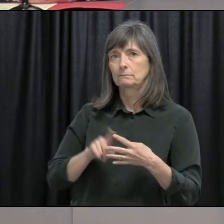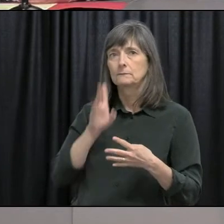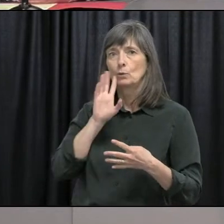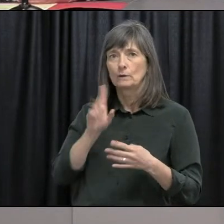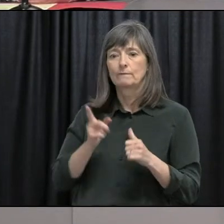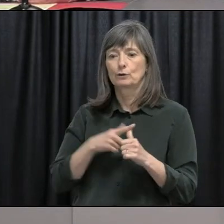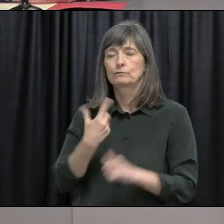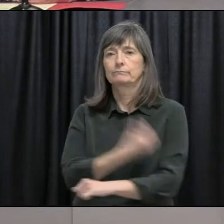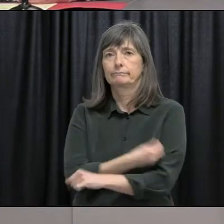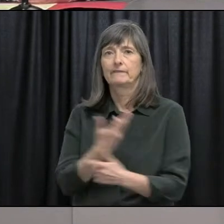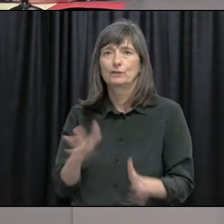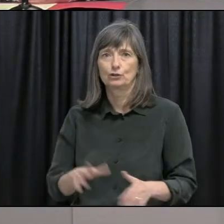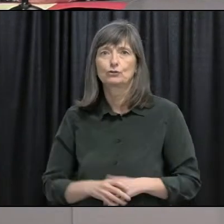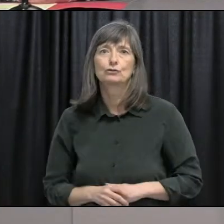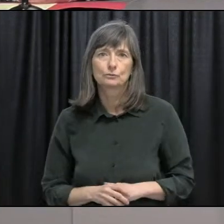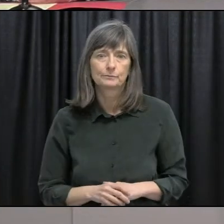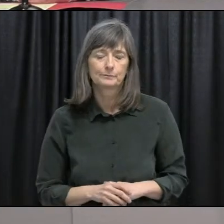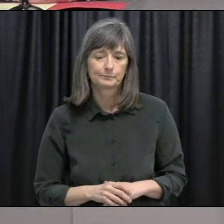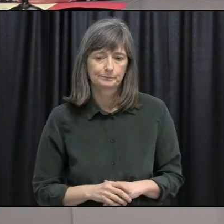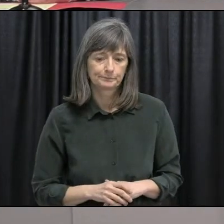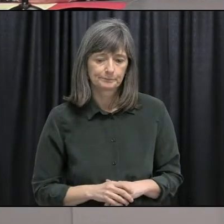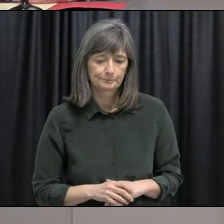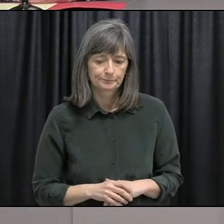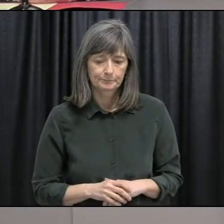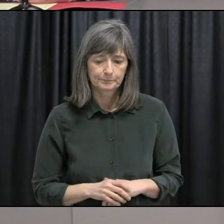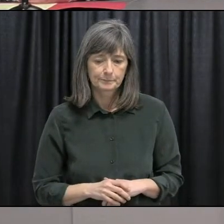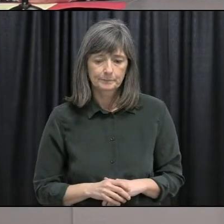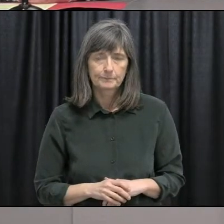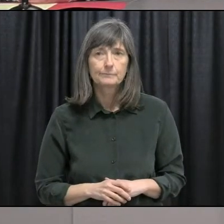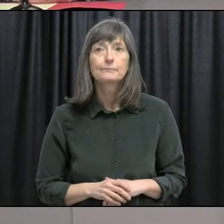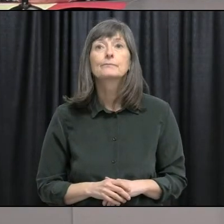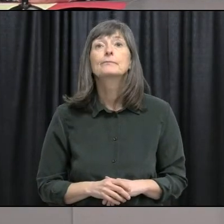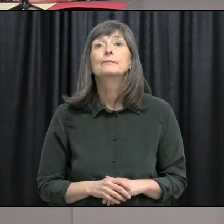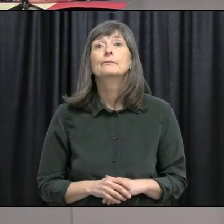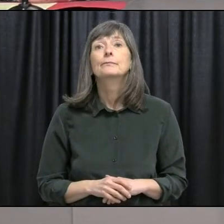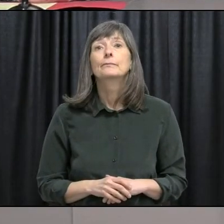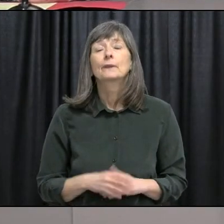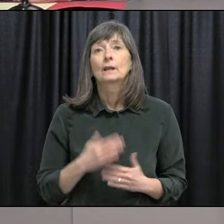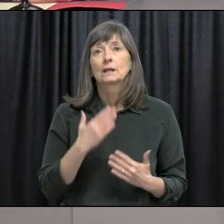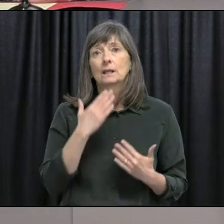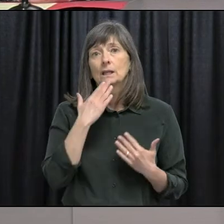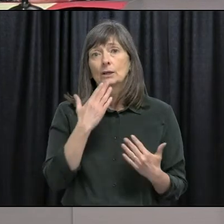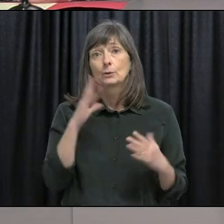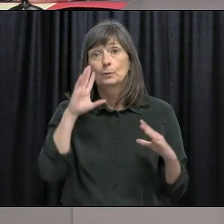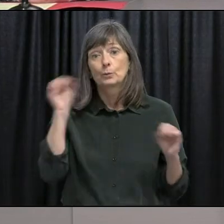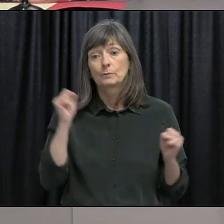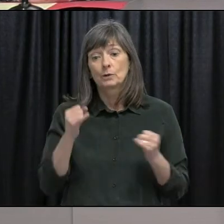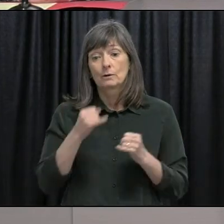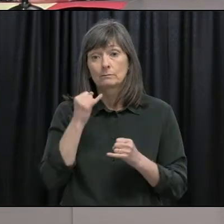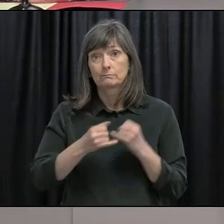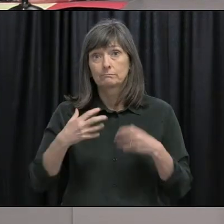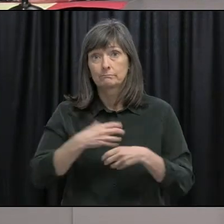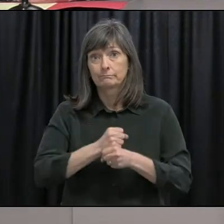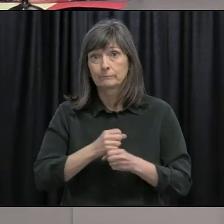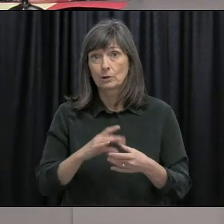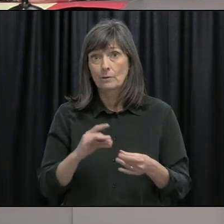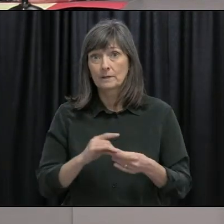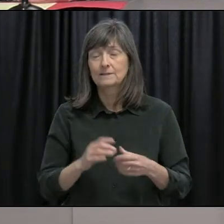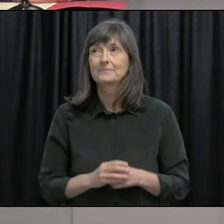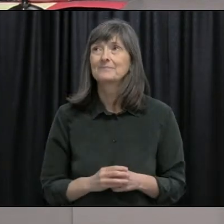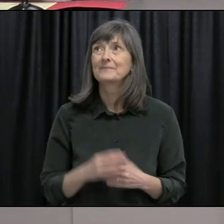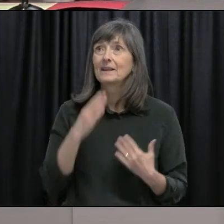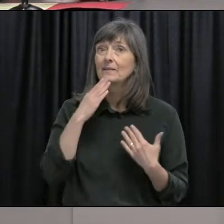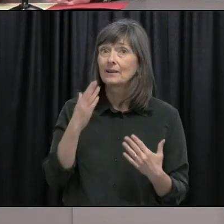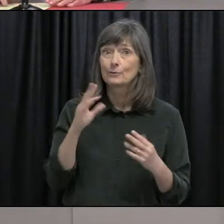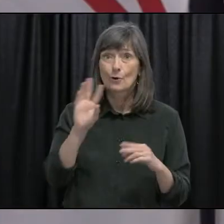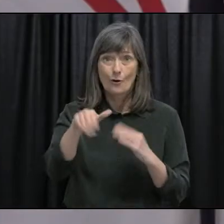Thank you. Thank you, everyone. Premier, do you have any final comments for today? Well, thank you everyone for tuning